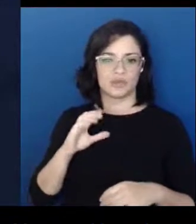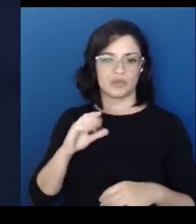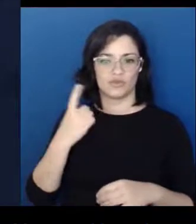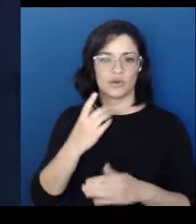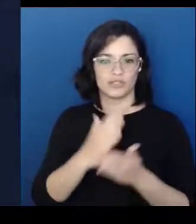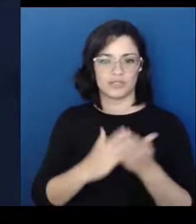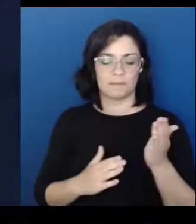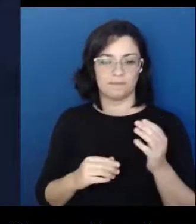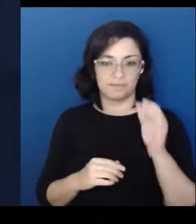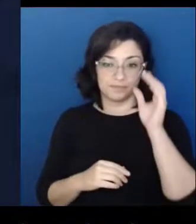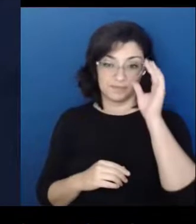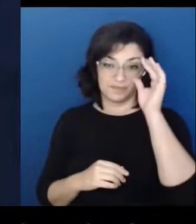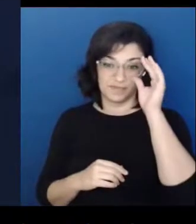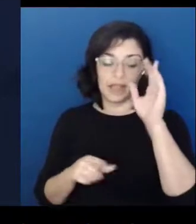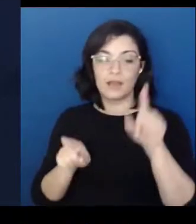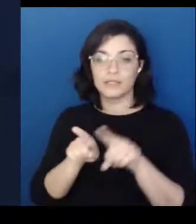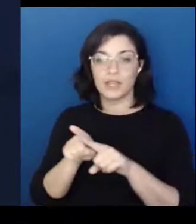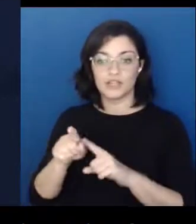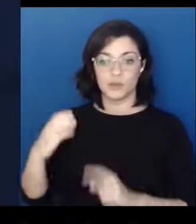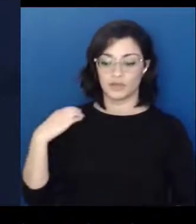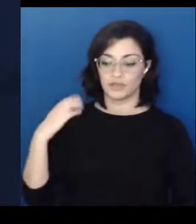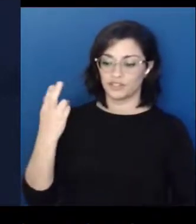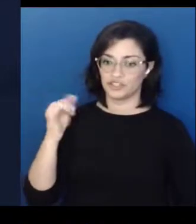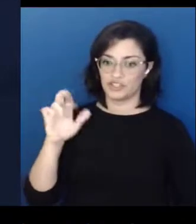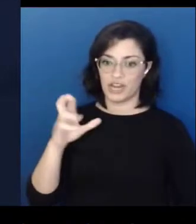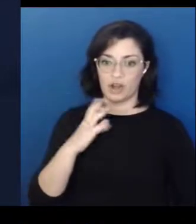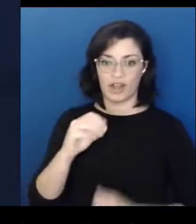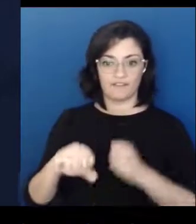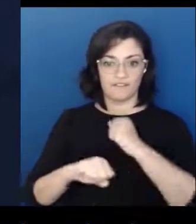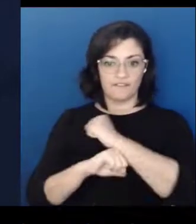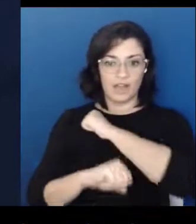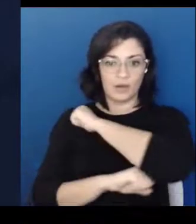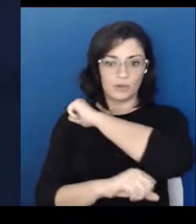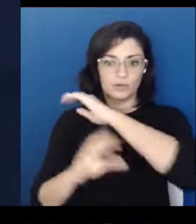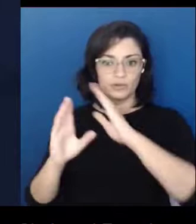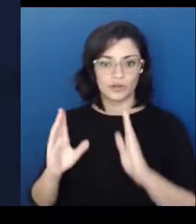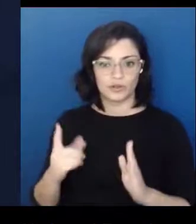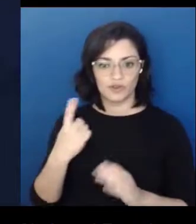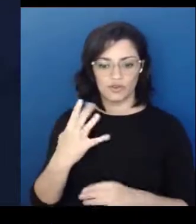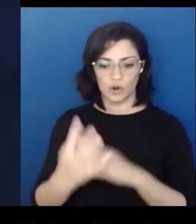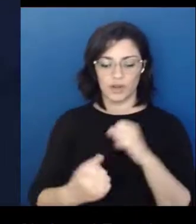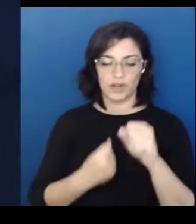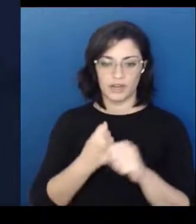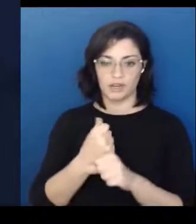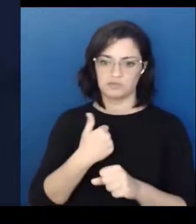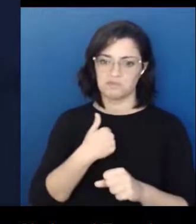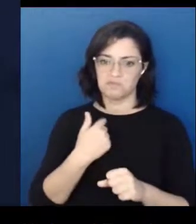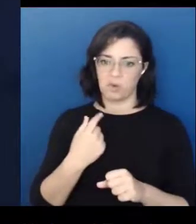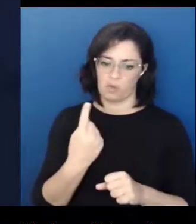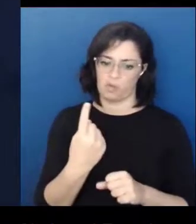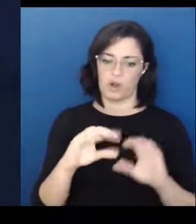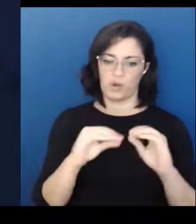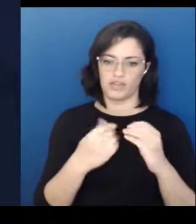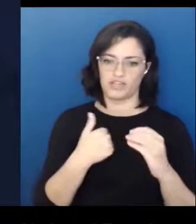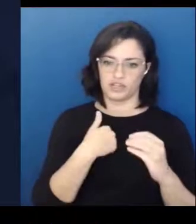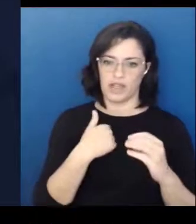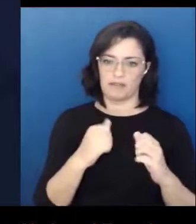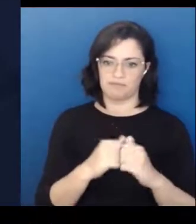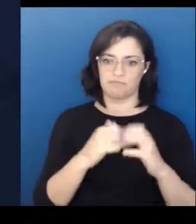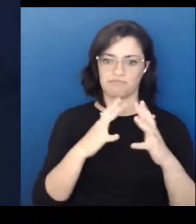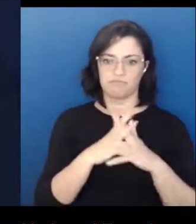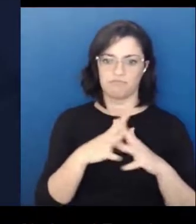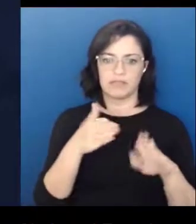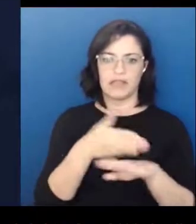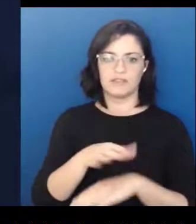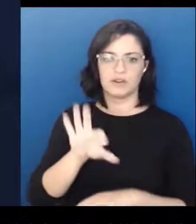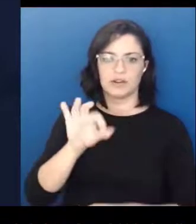I chaired for 4 years, one of which I was a founder, that started right after 9/11. I tell you this to